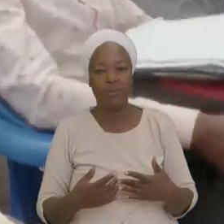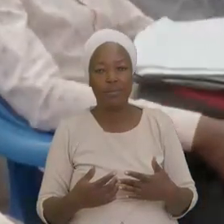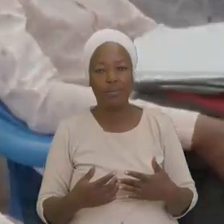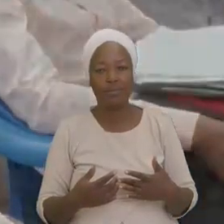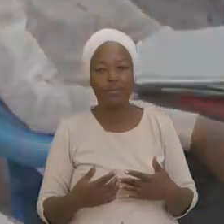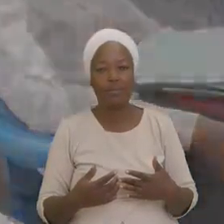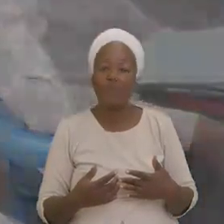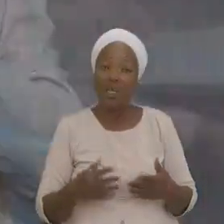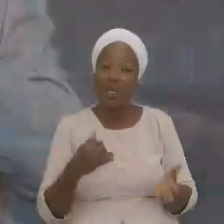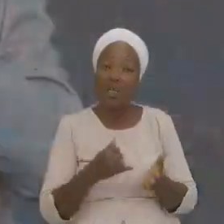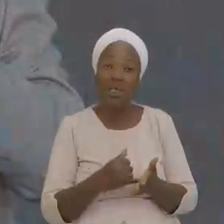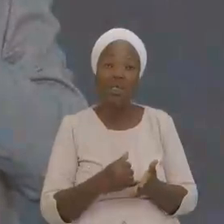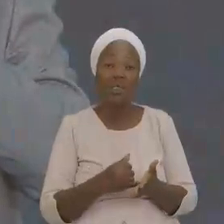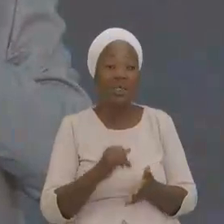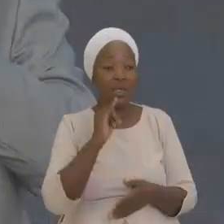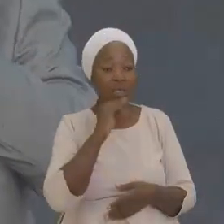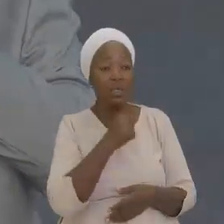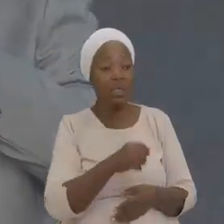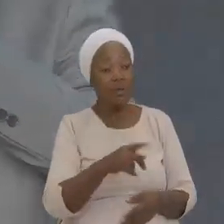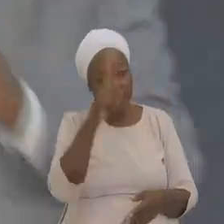It is a faithful saying,